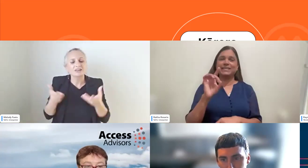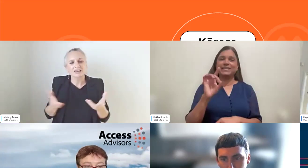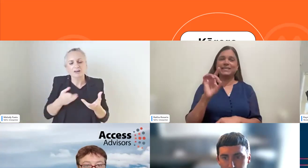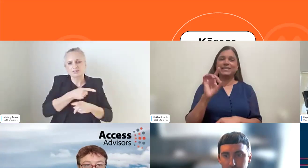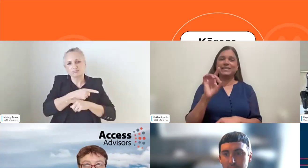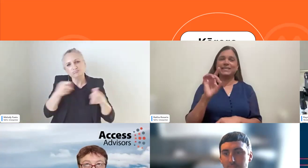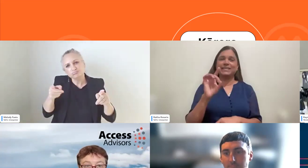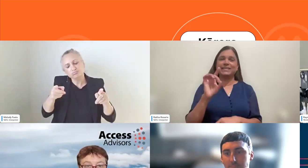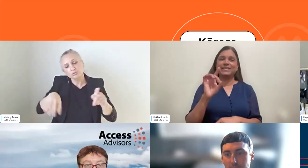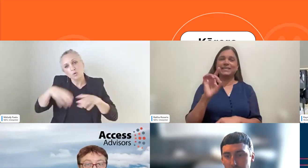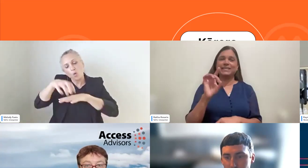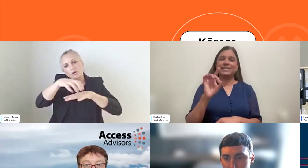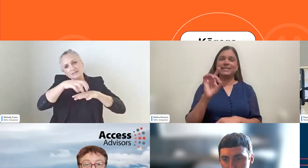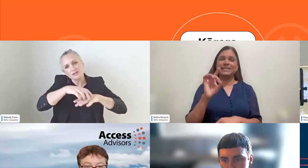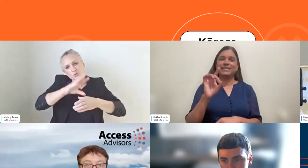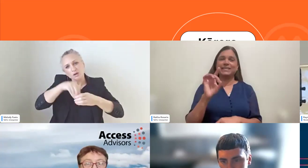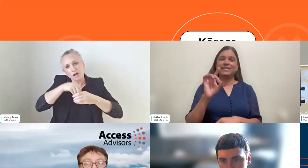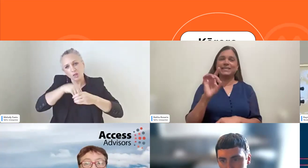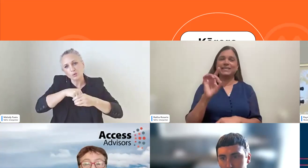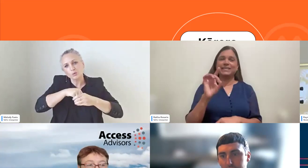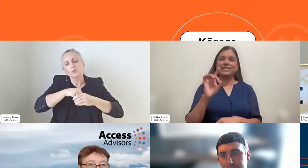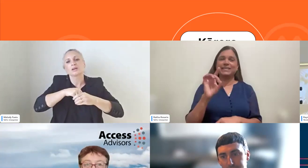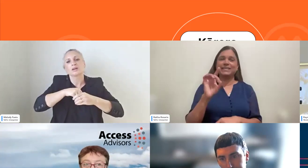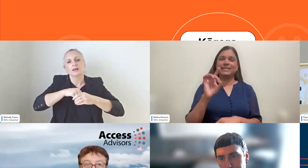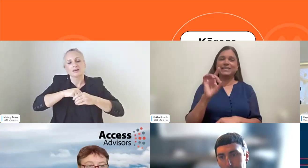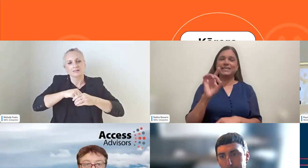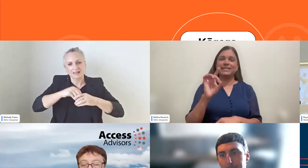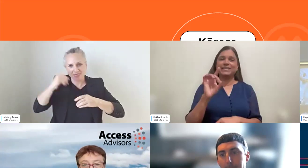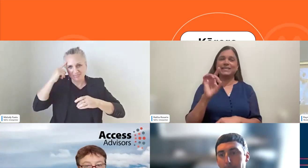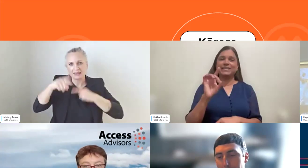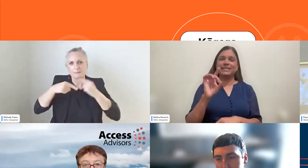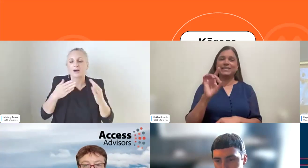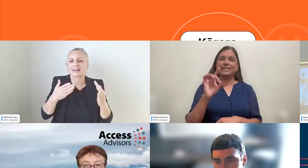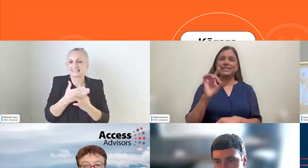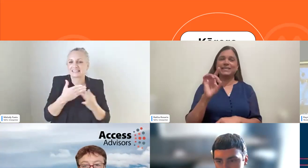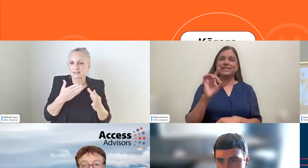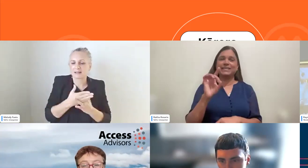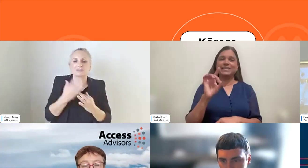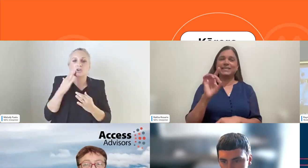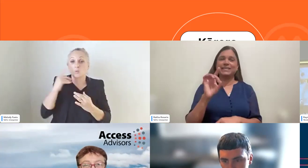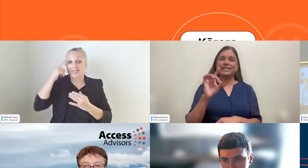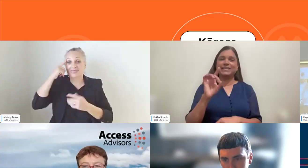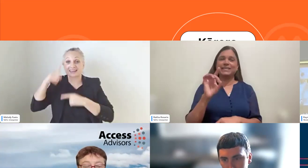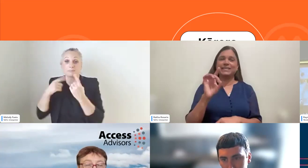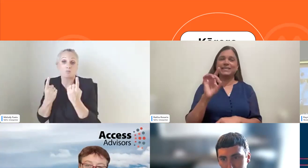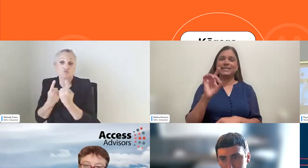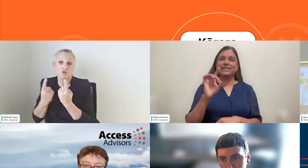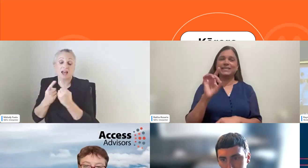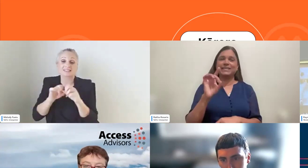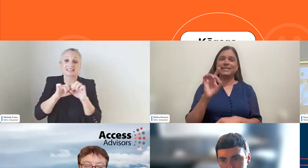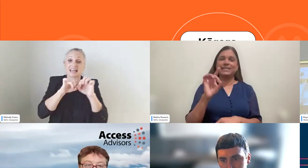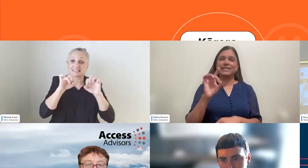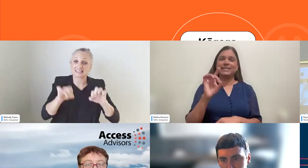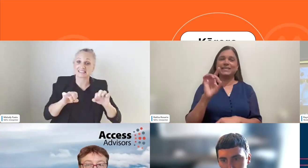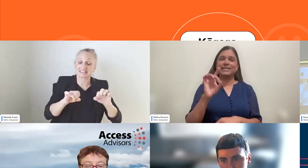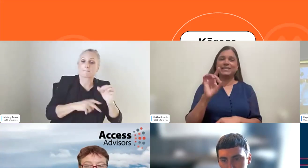their everyday thinking about designing products and systems and software. So I think it's really vital for inclusion,